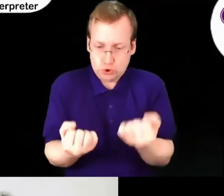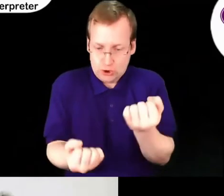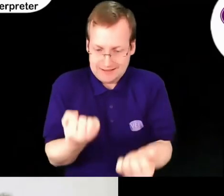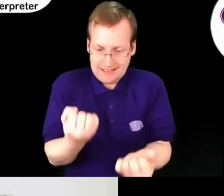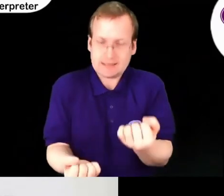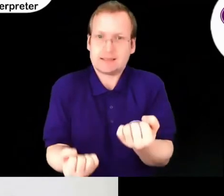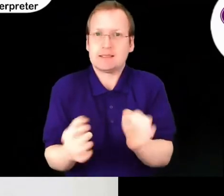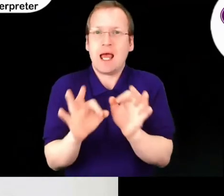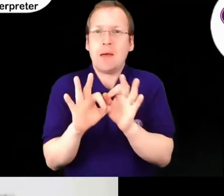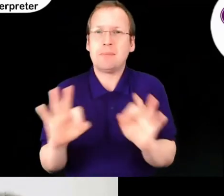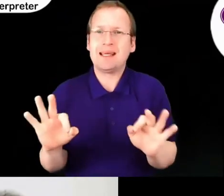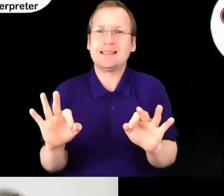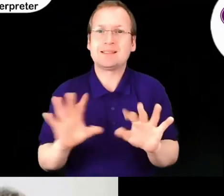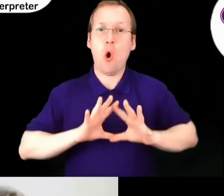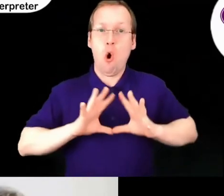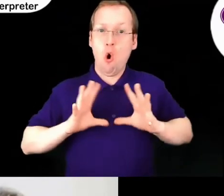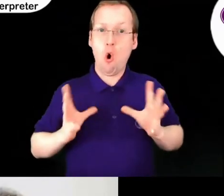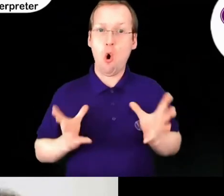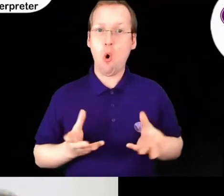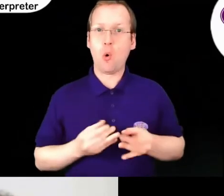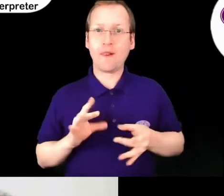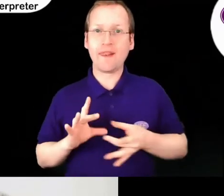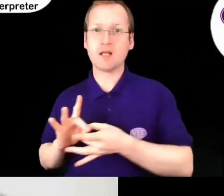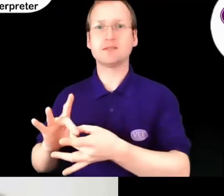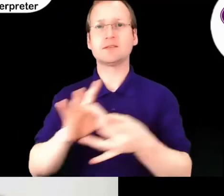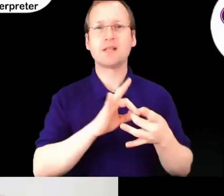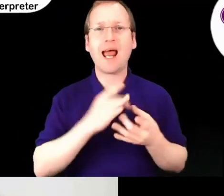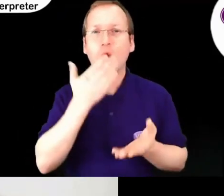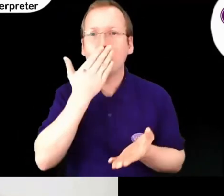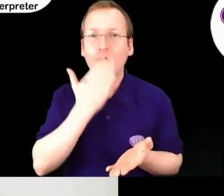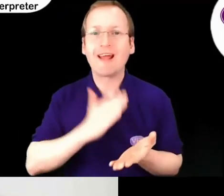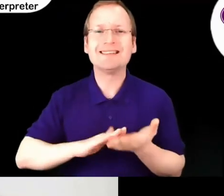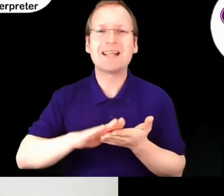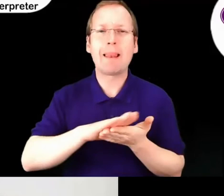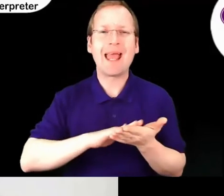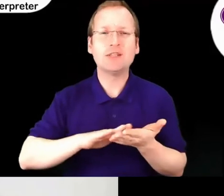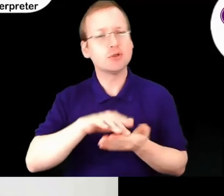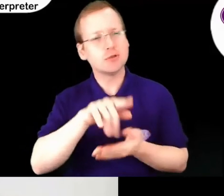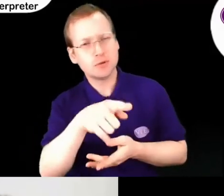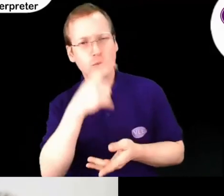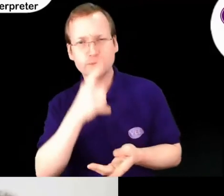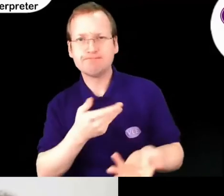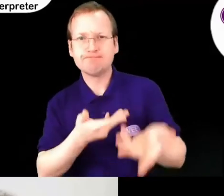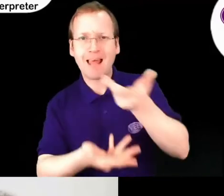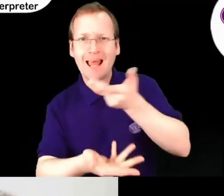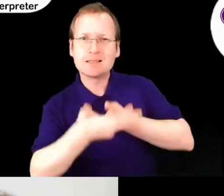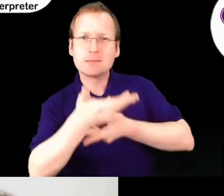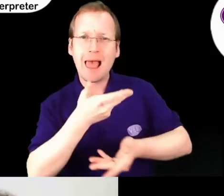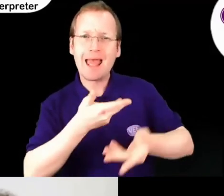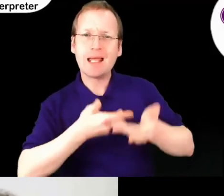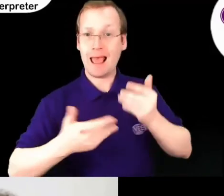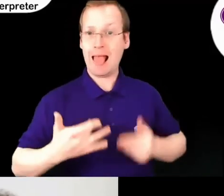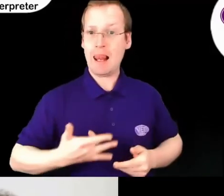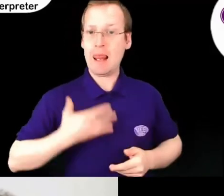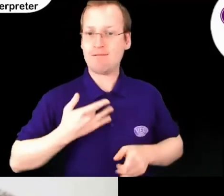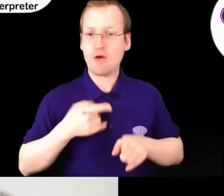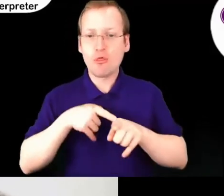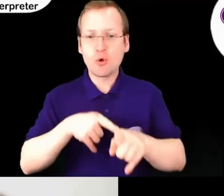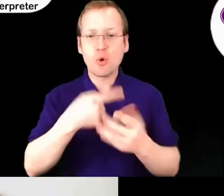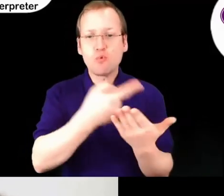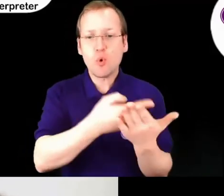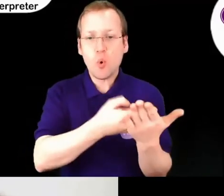and wholeness and reconciliation. Can you say a bit more about what that and kind of living by a rule in general